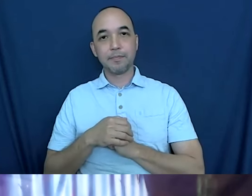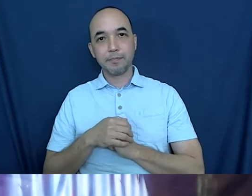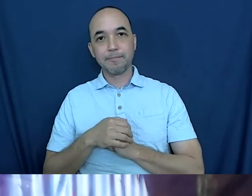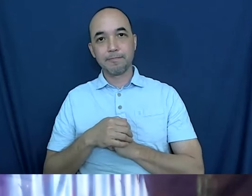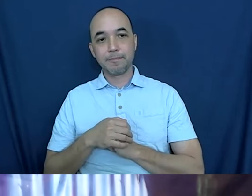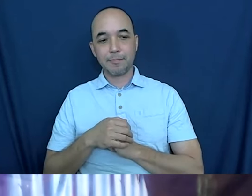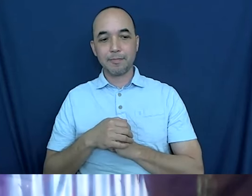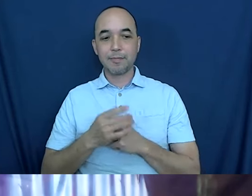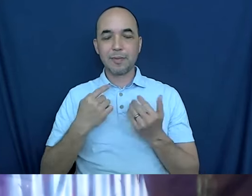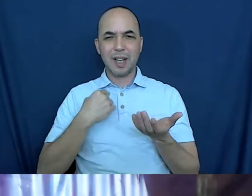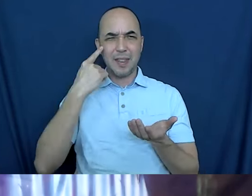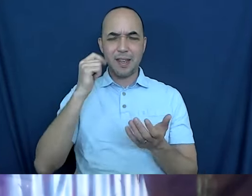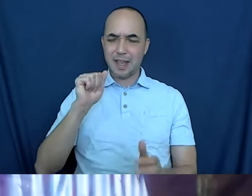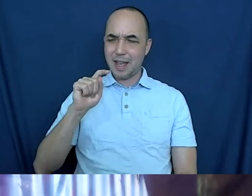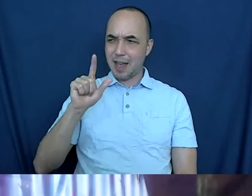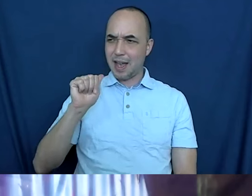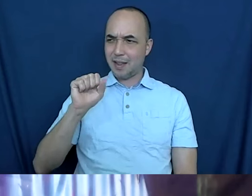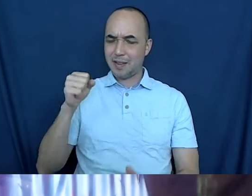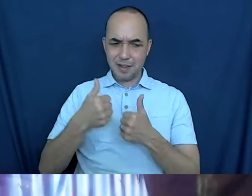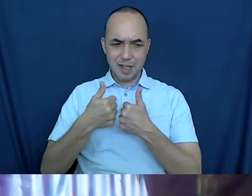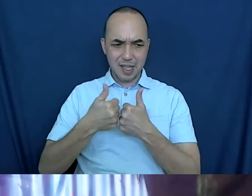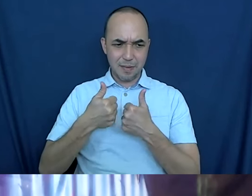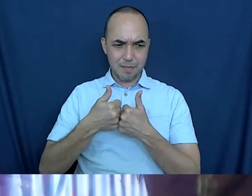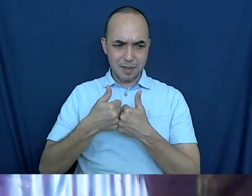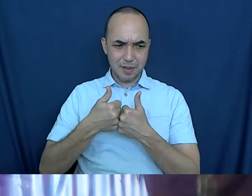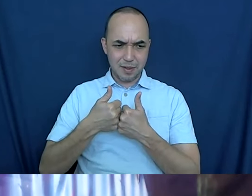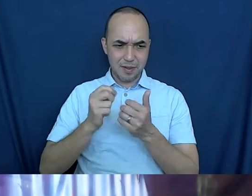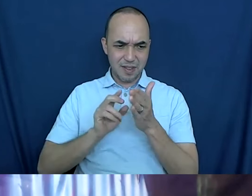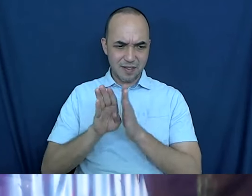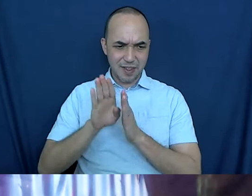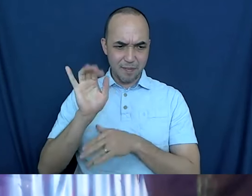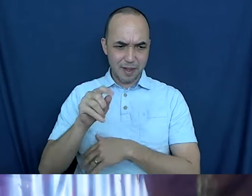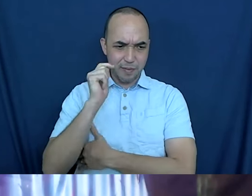I believe it's by Atlas Games, but I may be making a mistake on that.